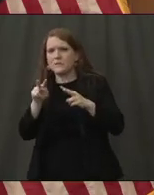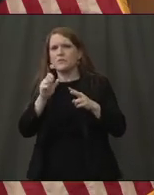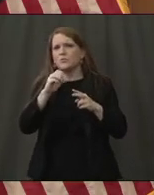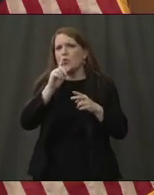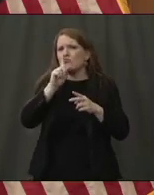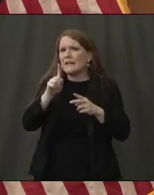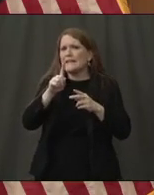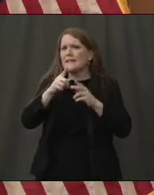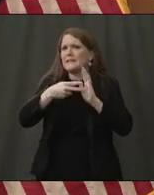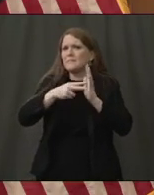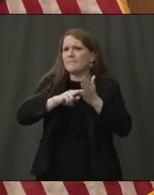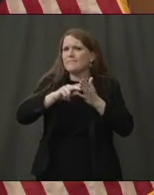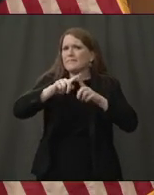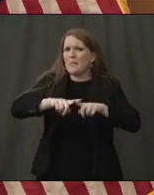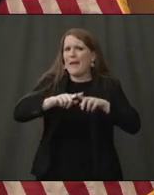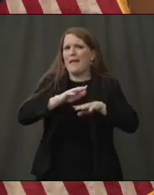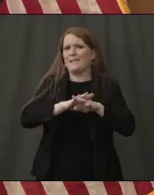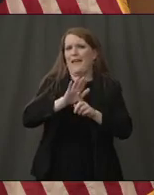they're showing at the time.